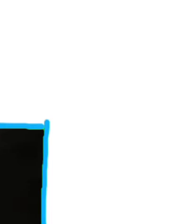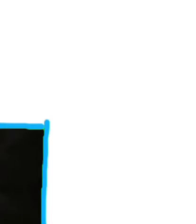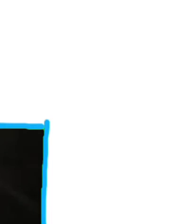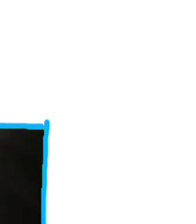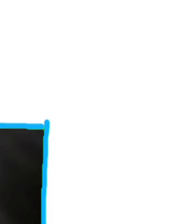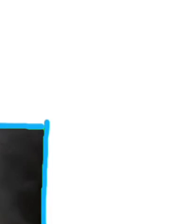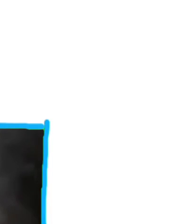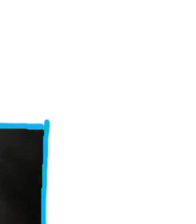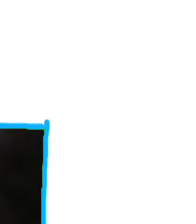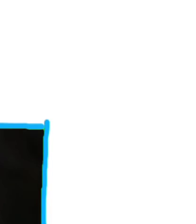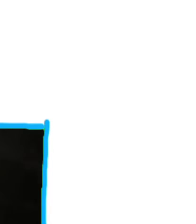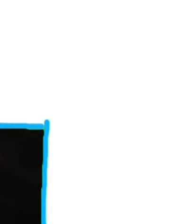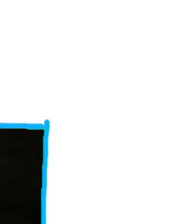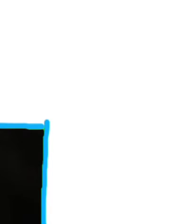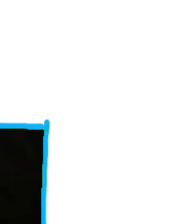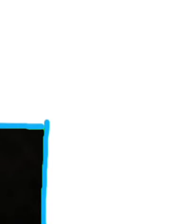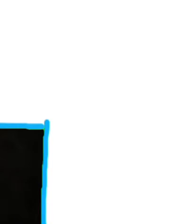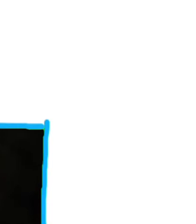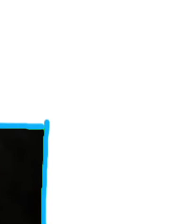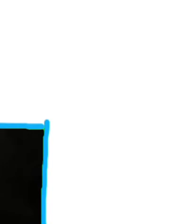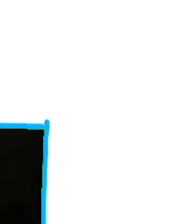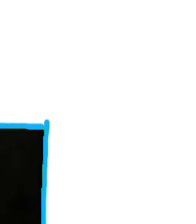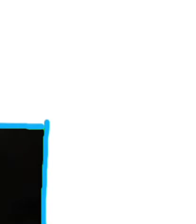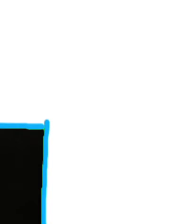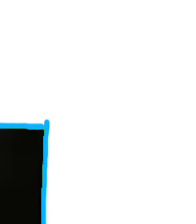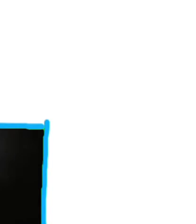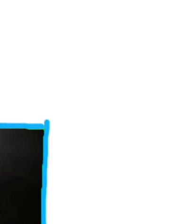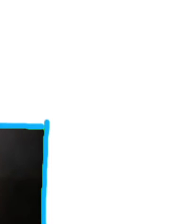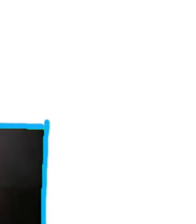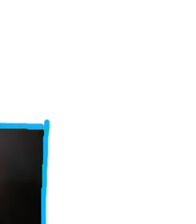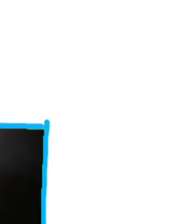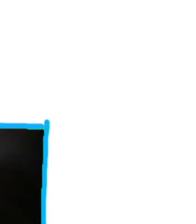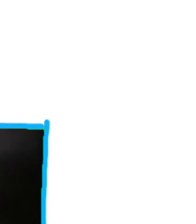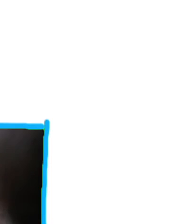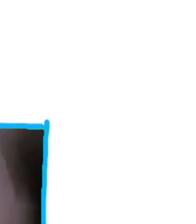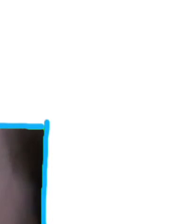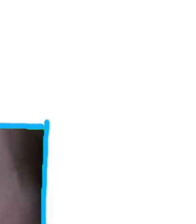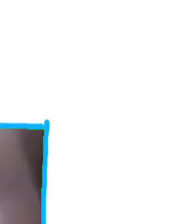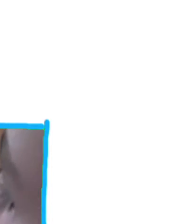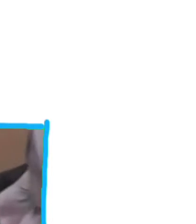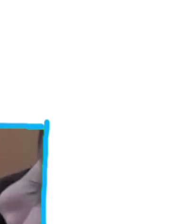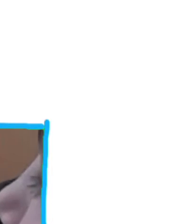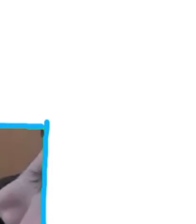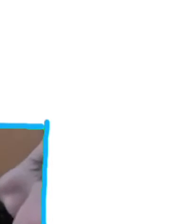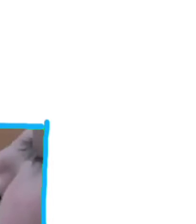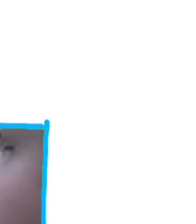A young girl with a disability assembles letters on a whiteboard until they say, "I understand everything."